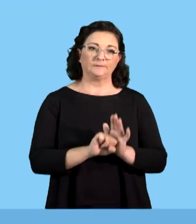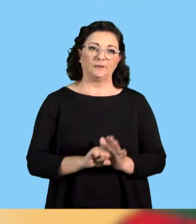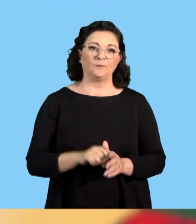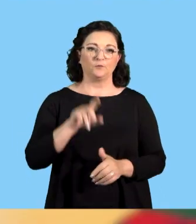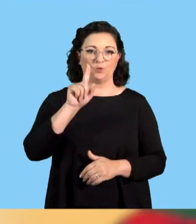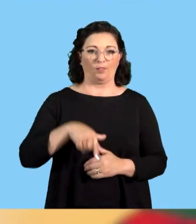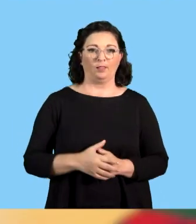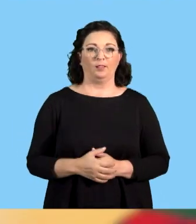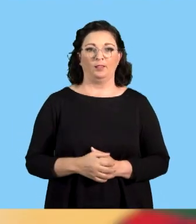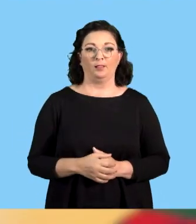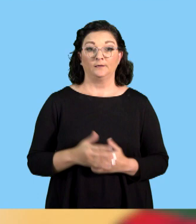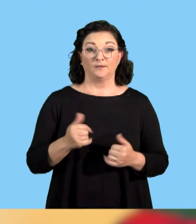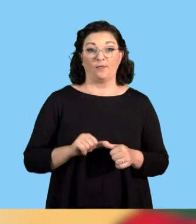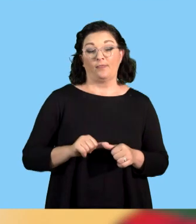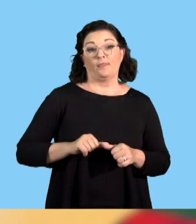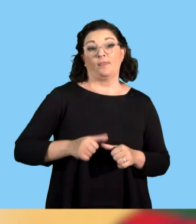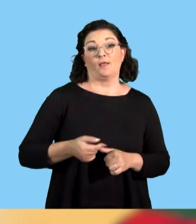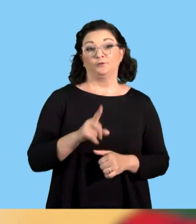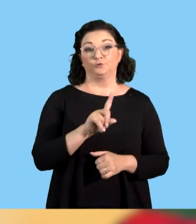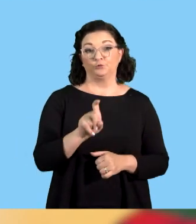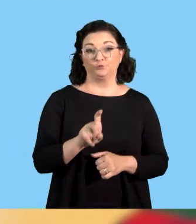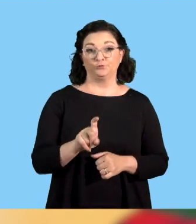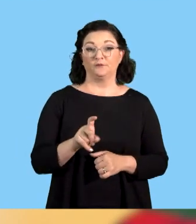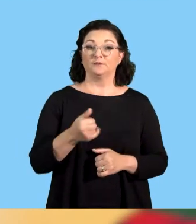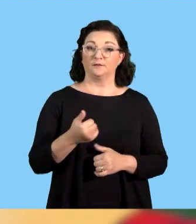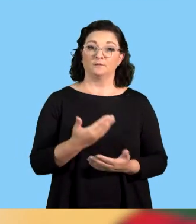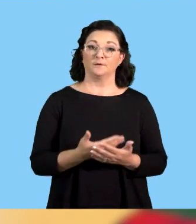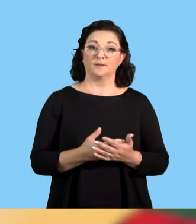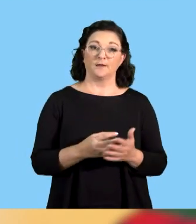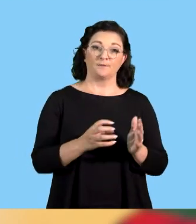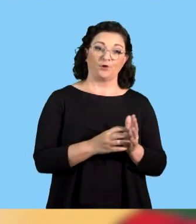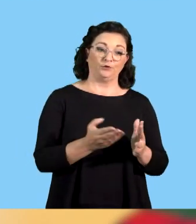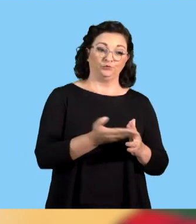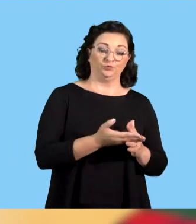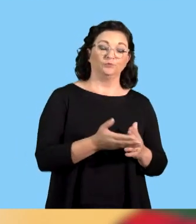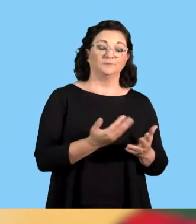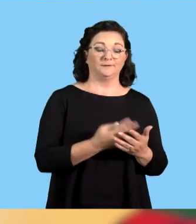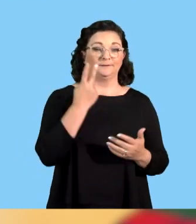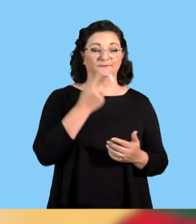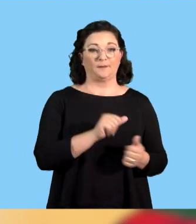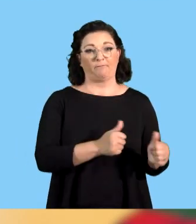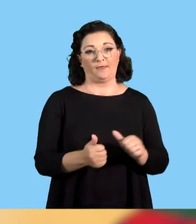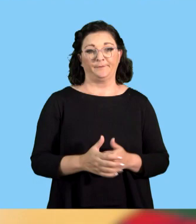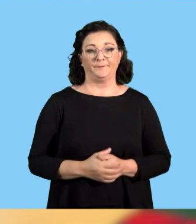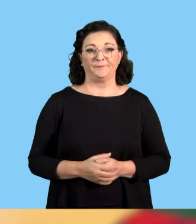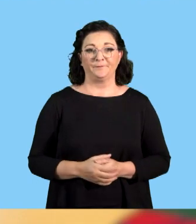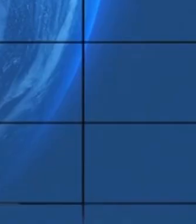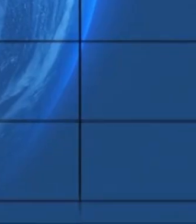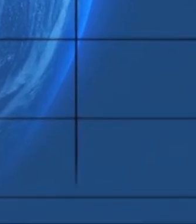here. So before moving on to our next set of questions, we're just going to quickly go for a short break, and I will see you just after this.